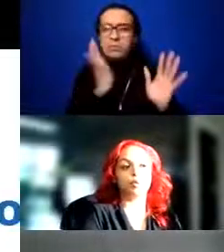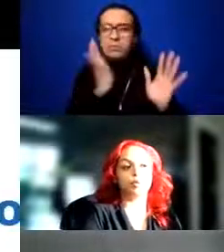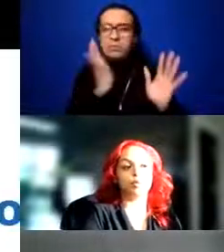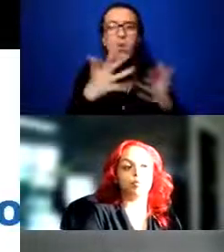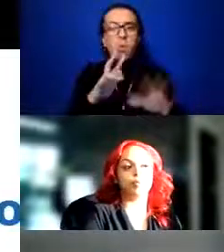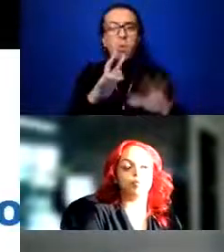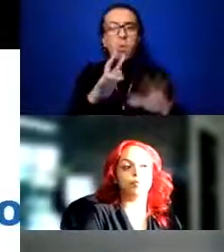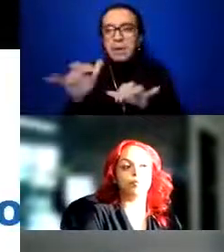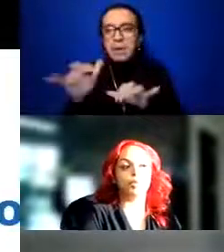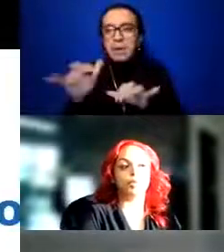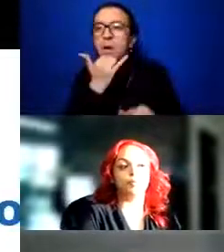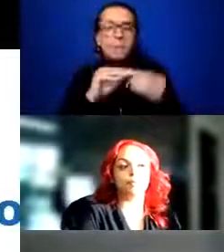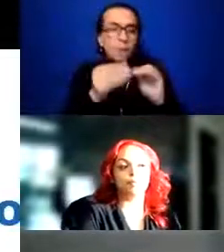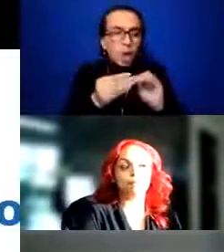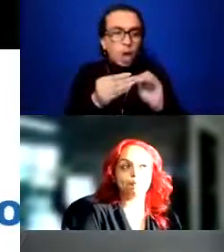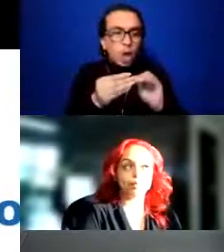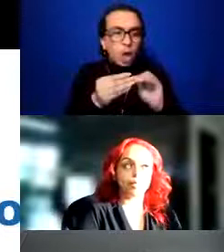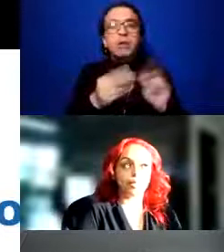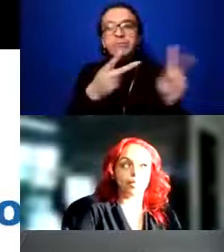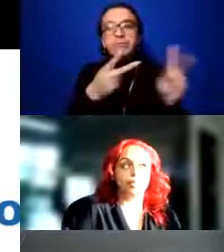or we don't,